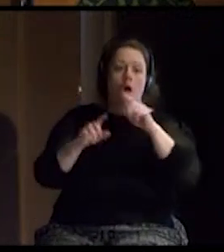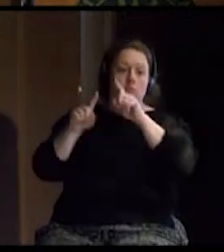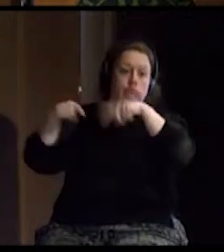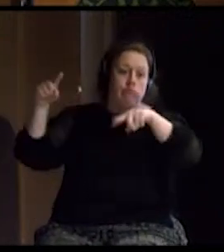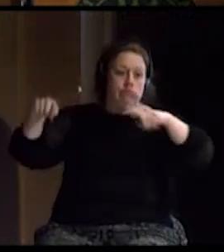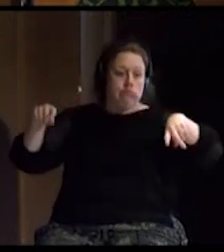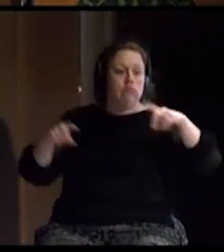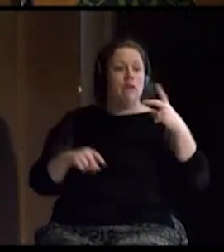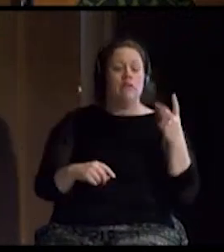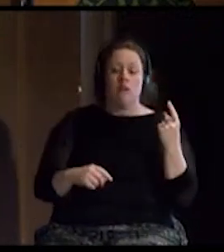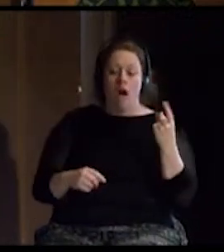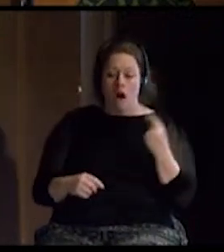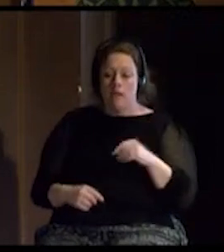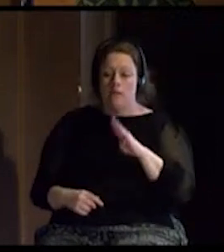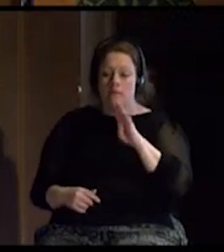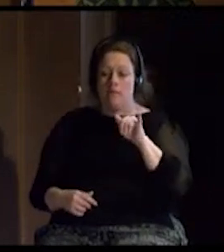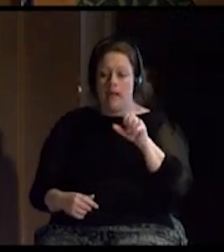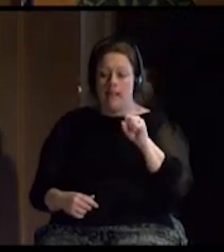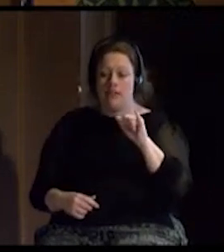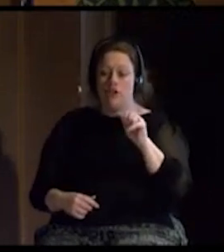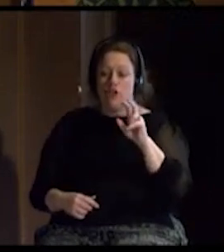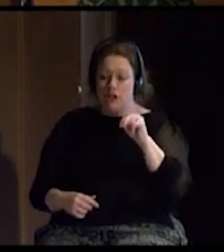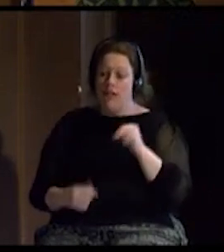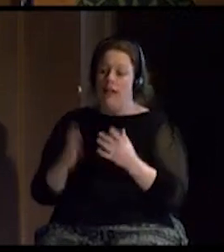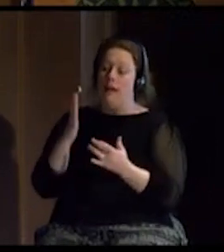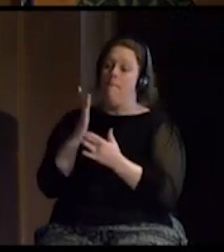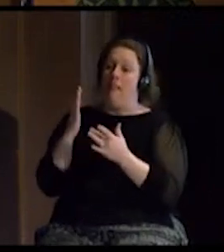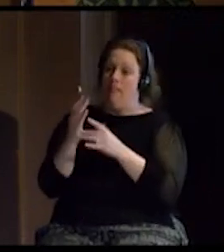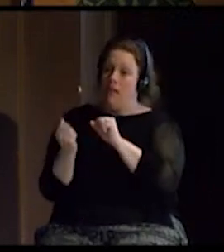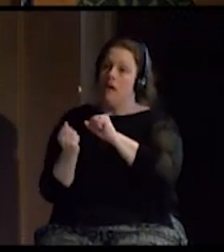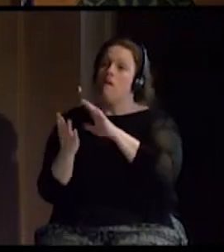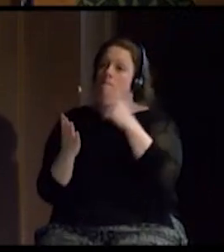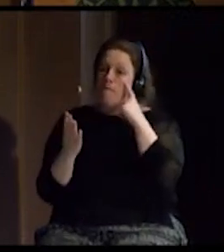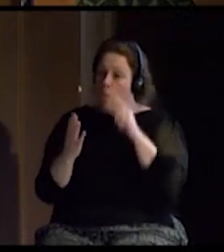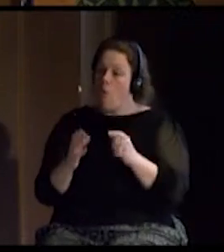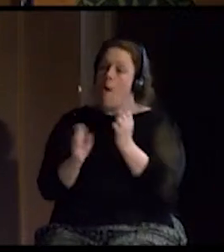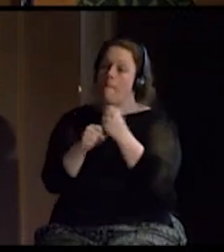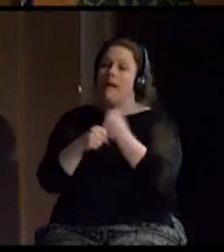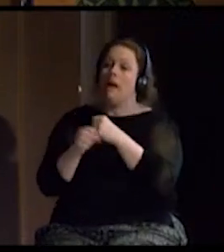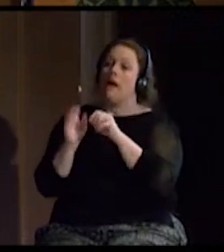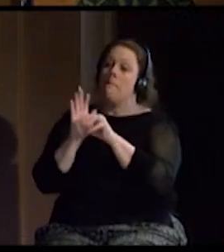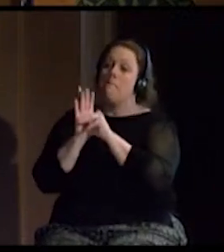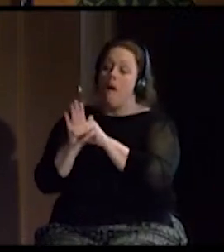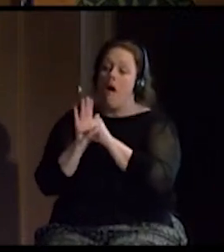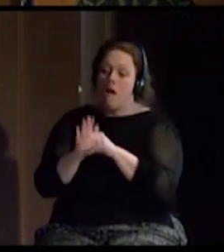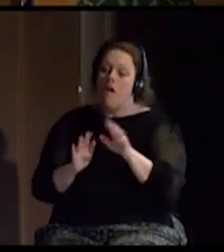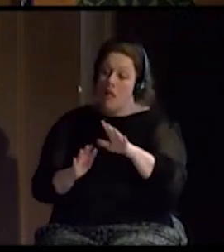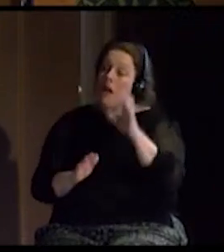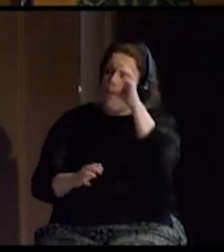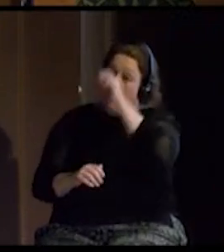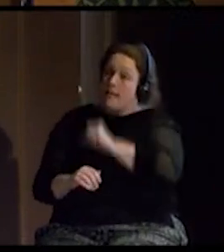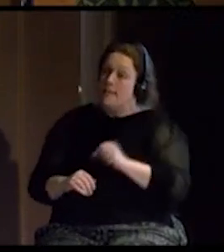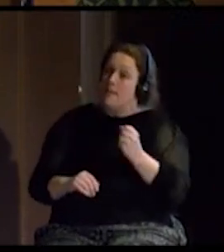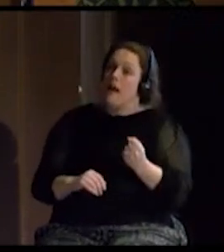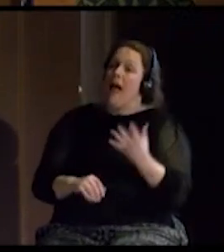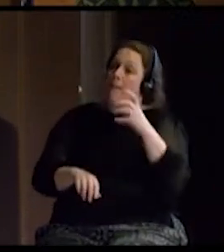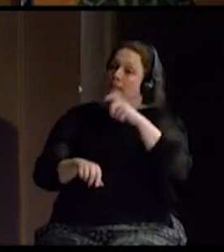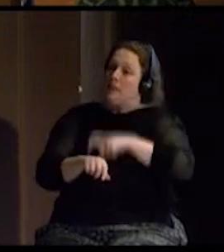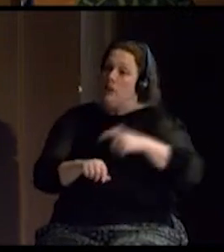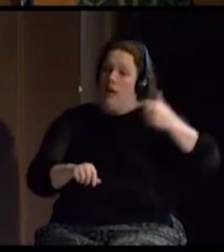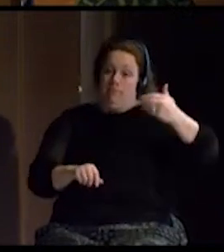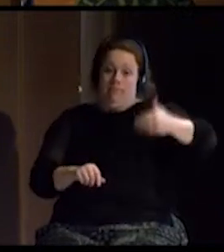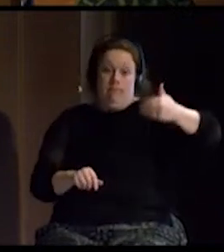Bayesian method of creating a tree-like model. And it estimates how many years ago in time did their